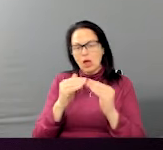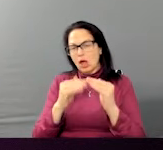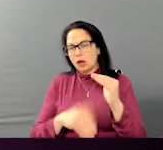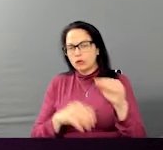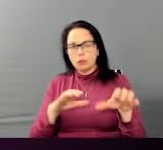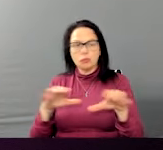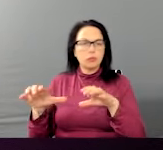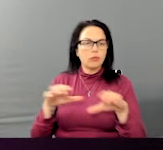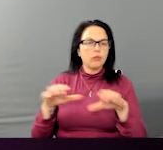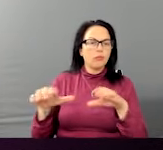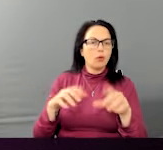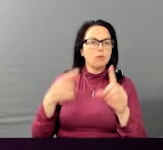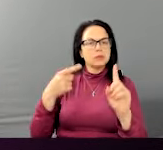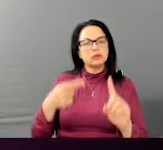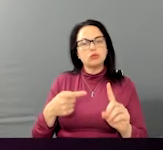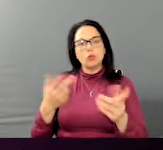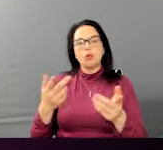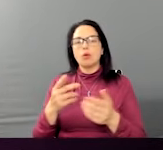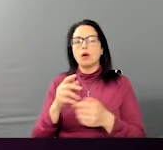Lighthouse, as you would expect.